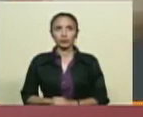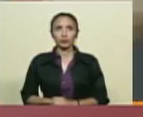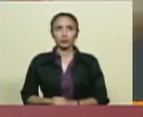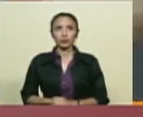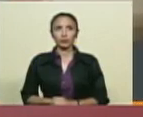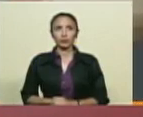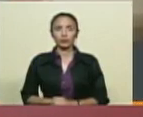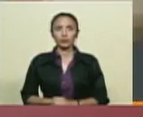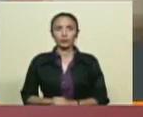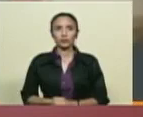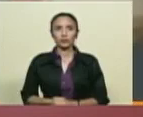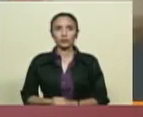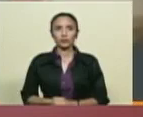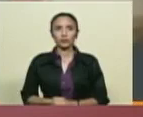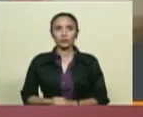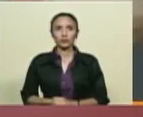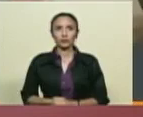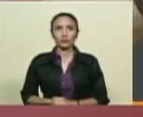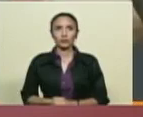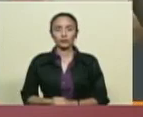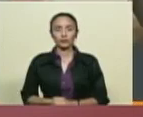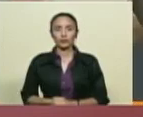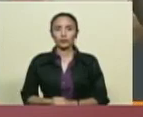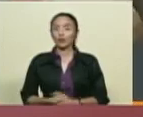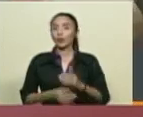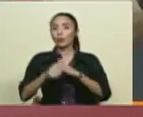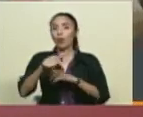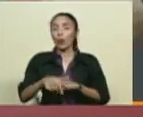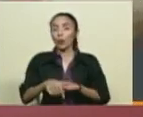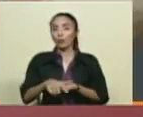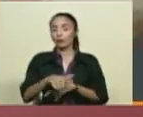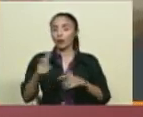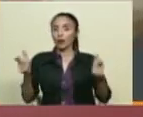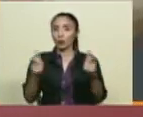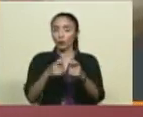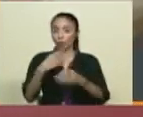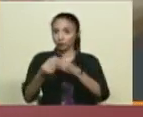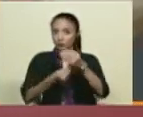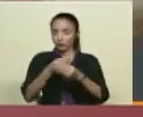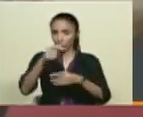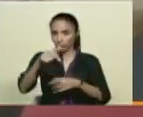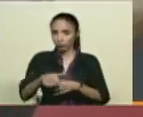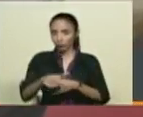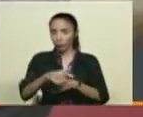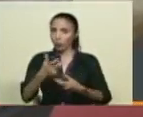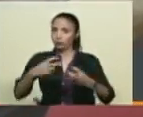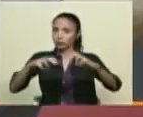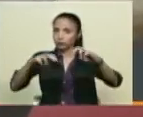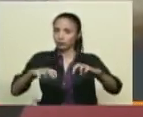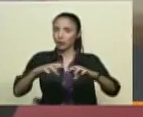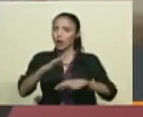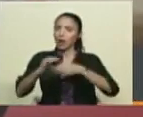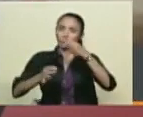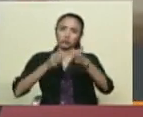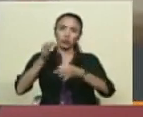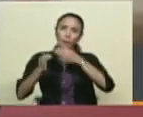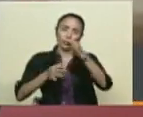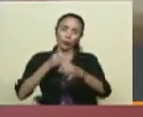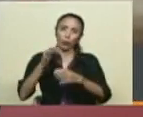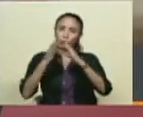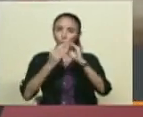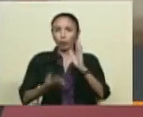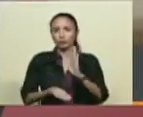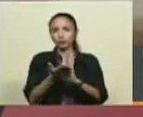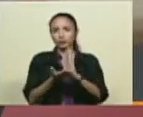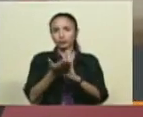historic page in the history of oil. Hoy, en la reunión que sostuvimos, le pudimos explicar toda la evolución